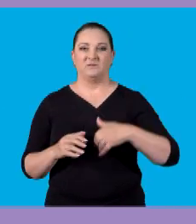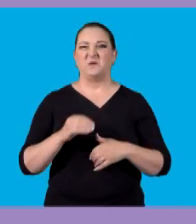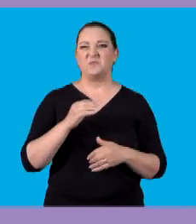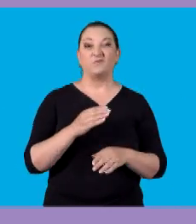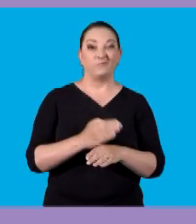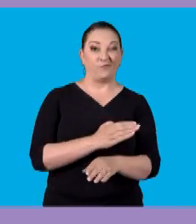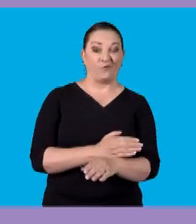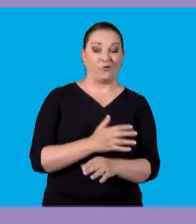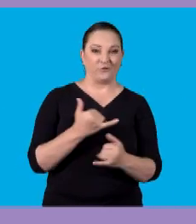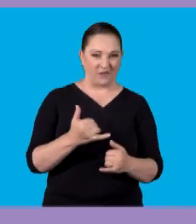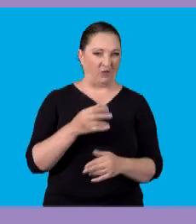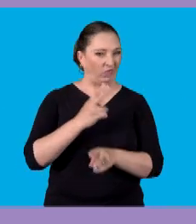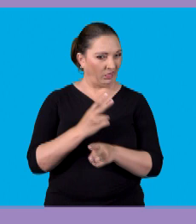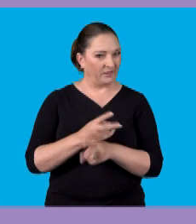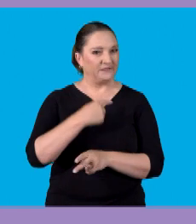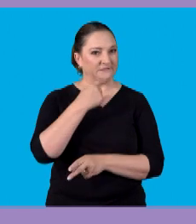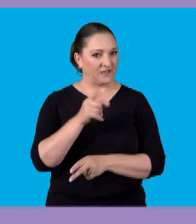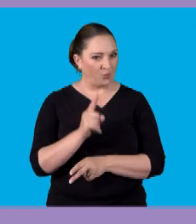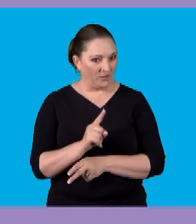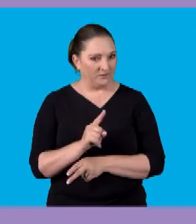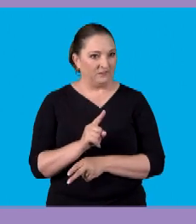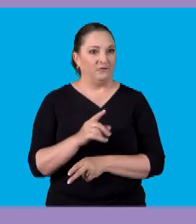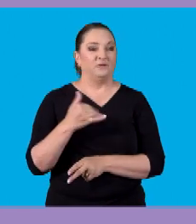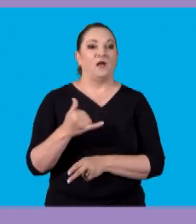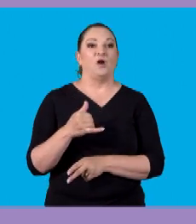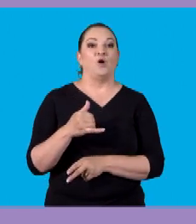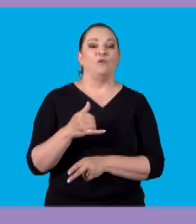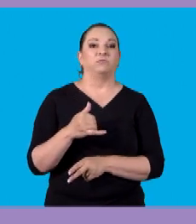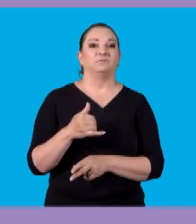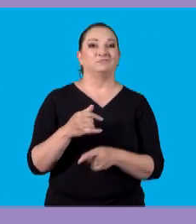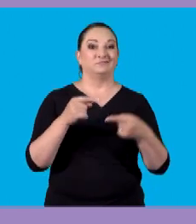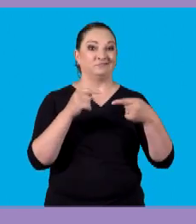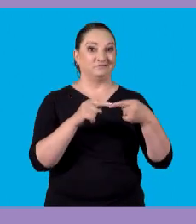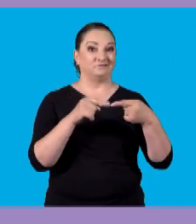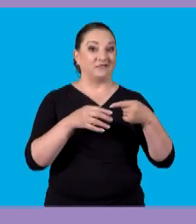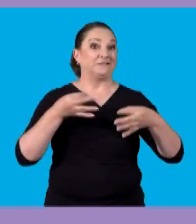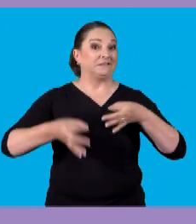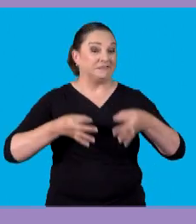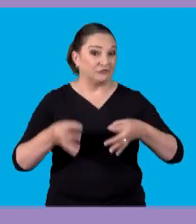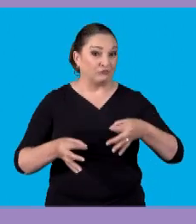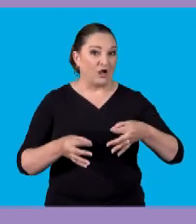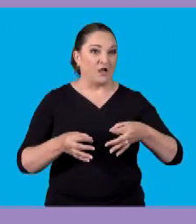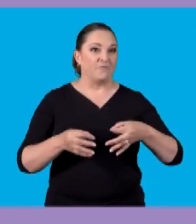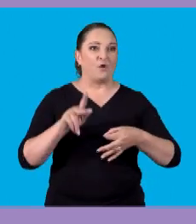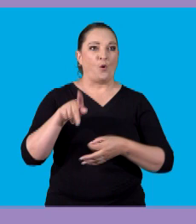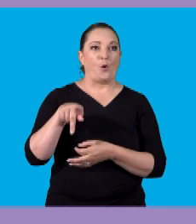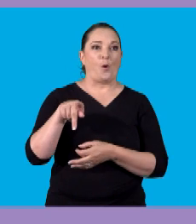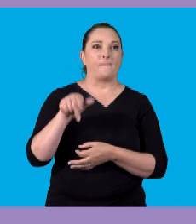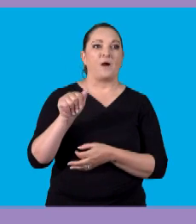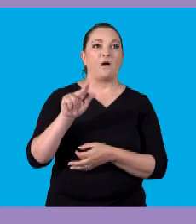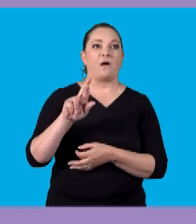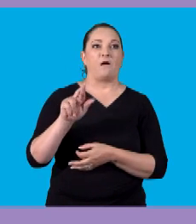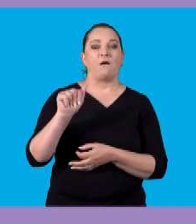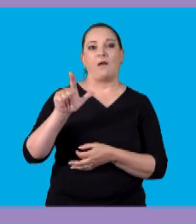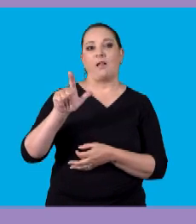those diagonals mean, let's just recap the properties of a parallelogram. So that is, when it is concerning